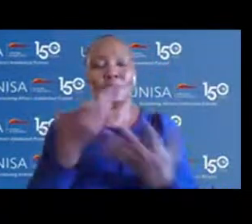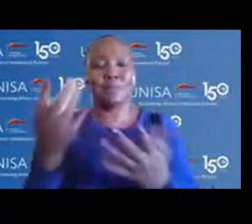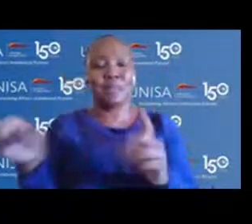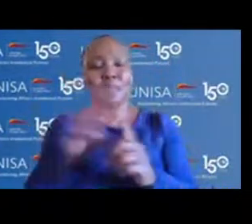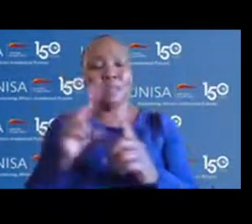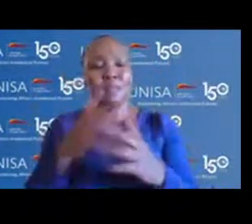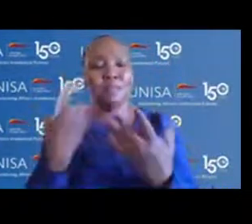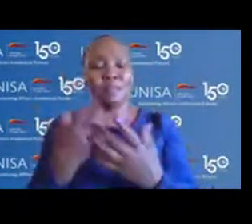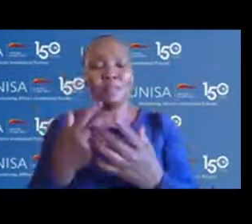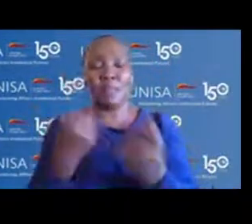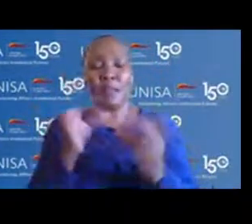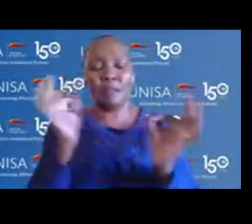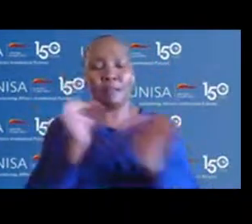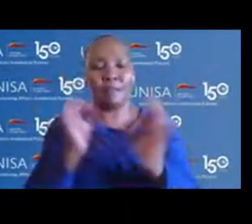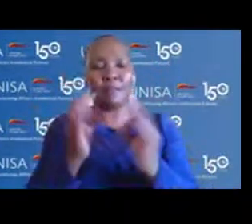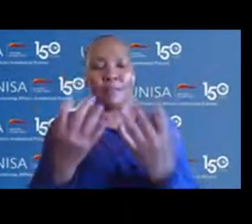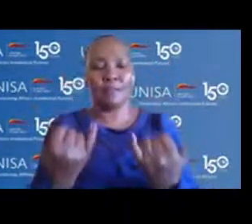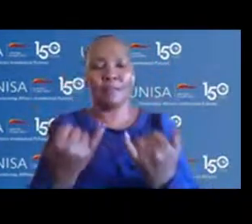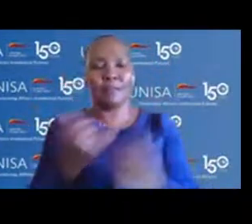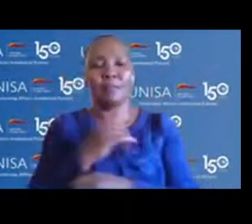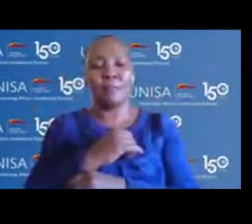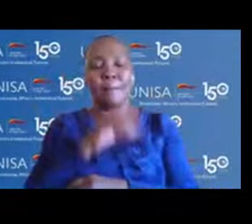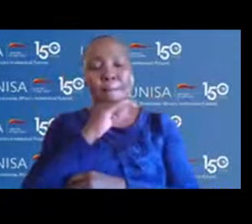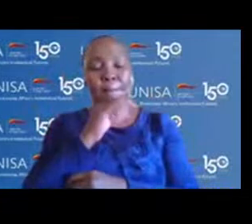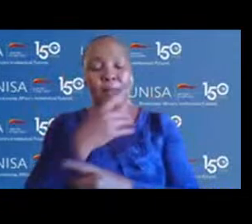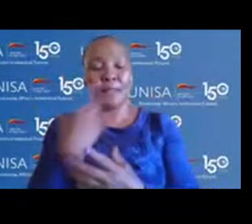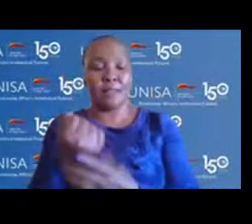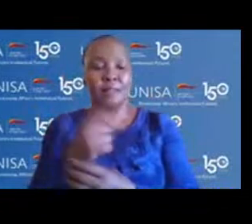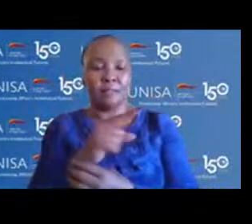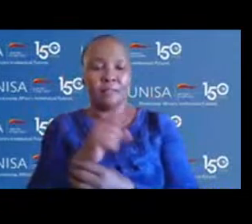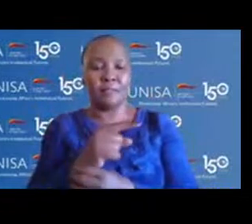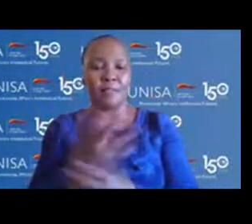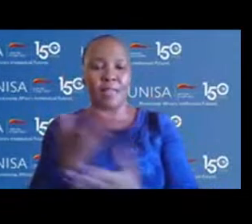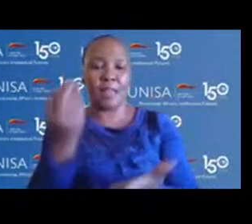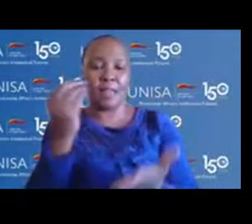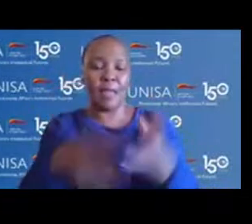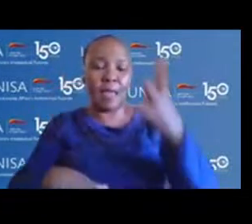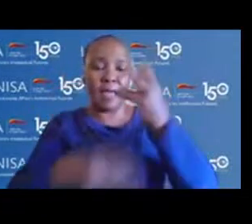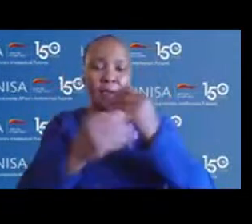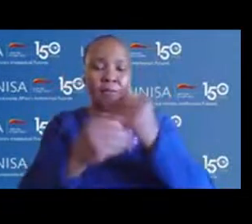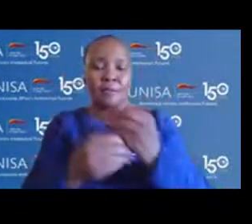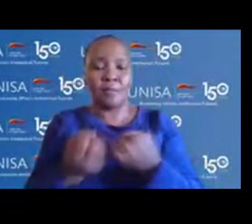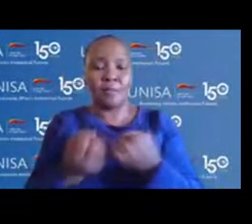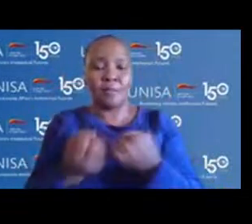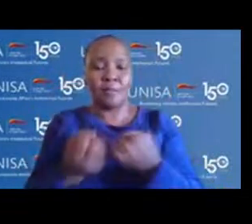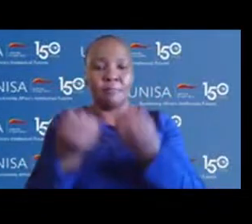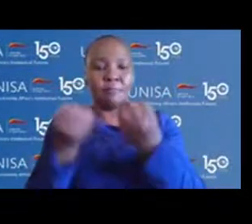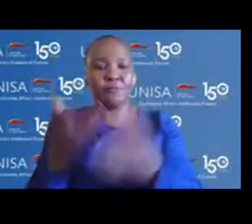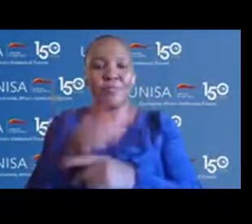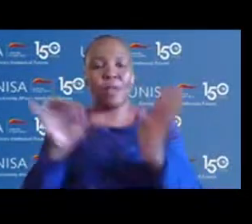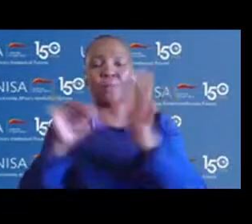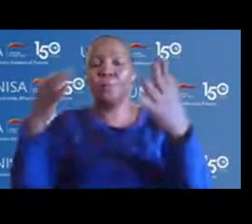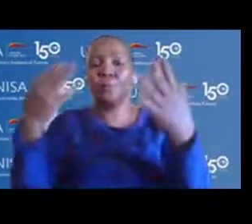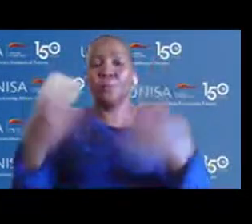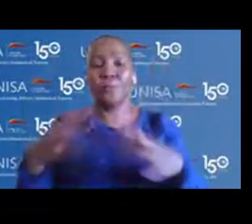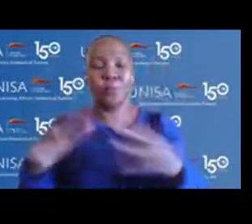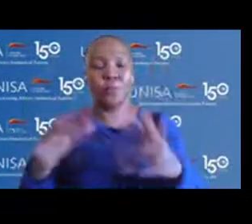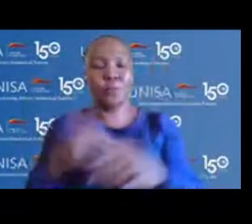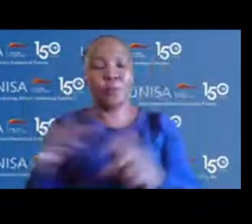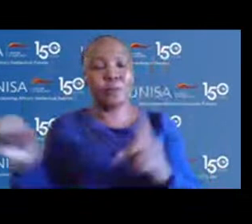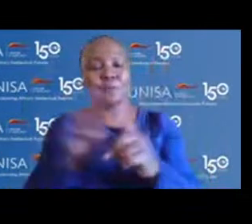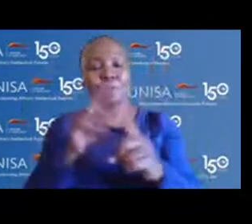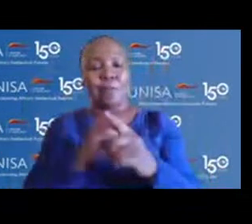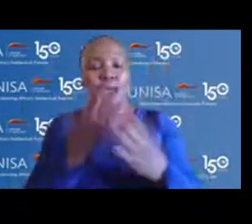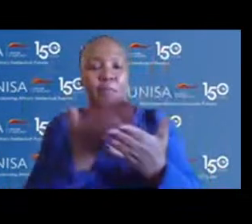haven't done anything yet. All right, then I'm going to click on Add Submission. Now, this is very important. You'll notice the page